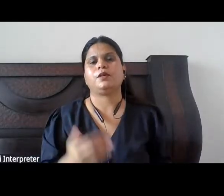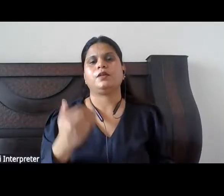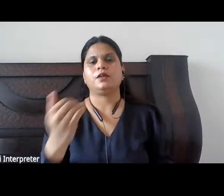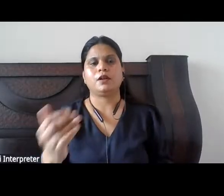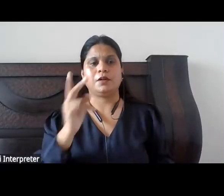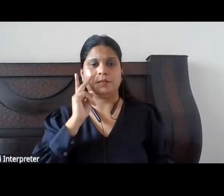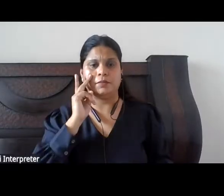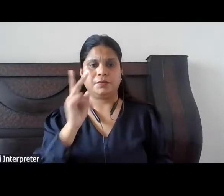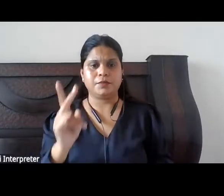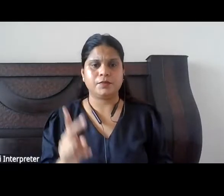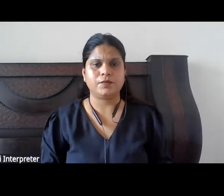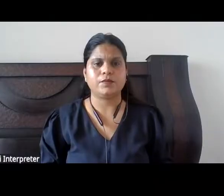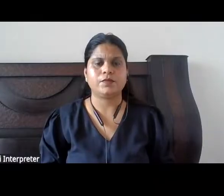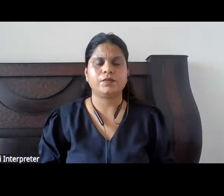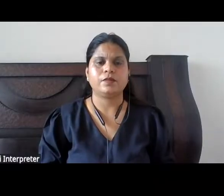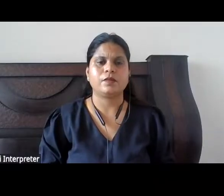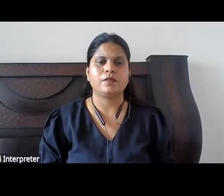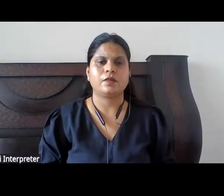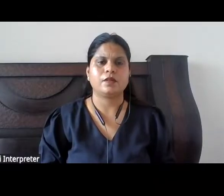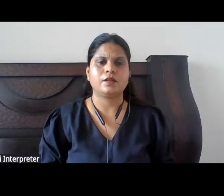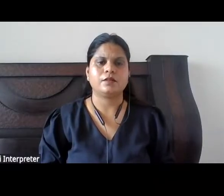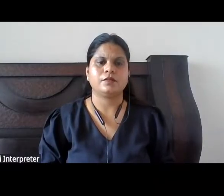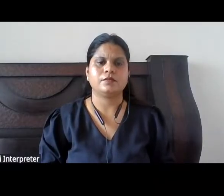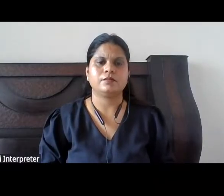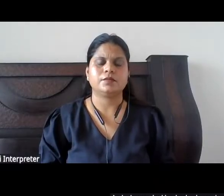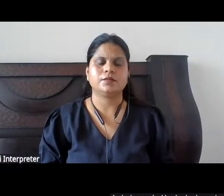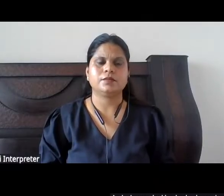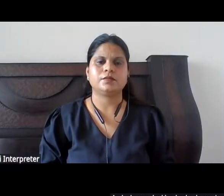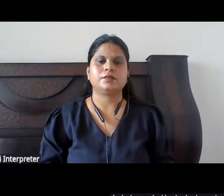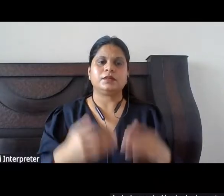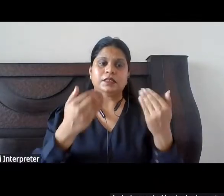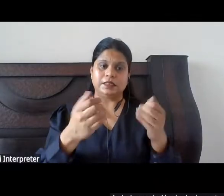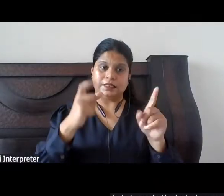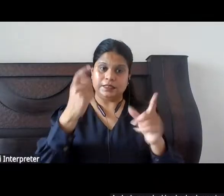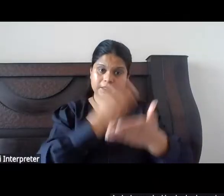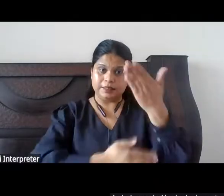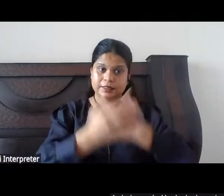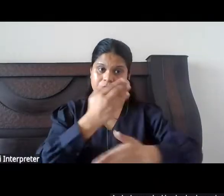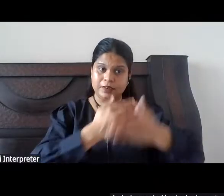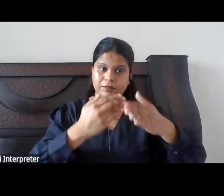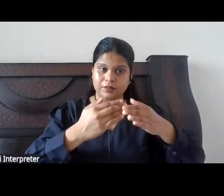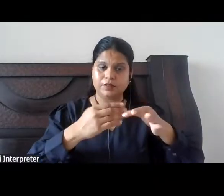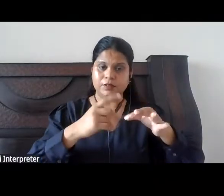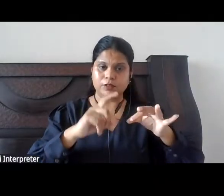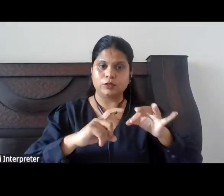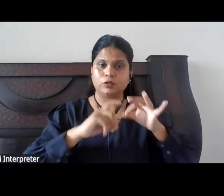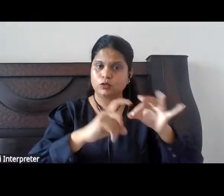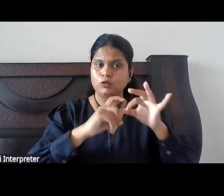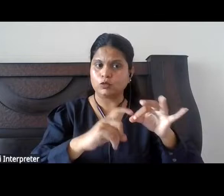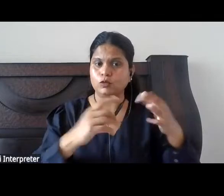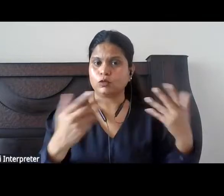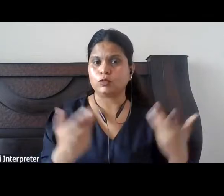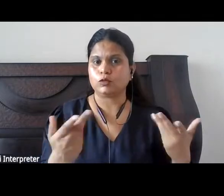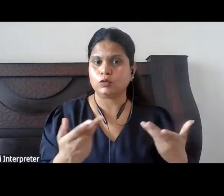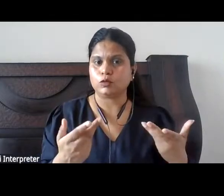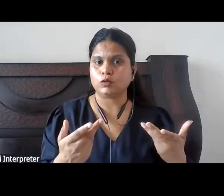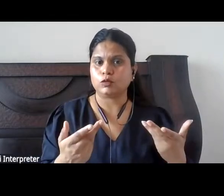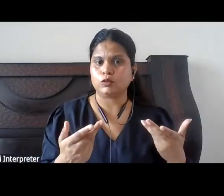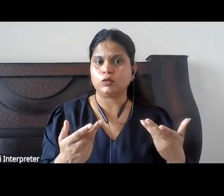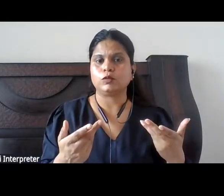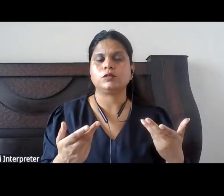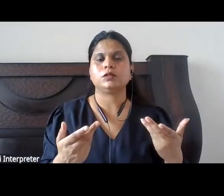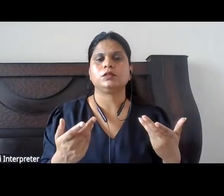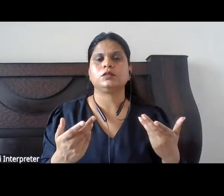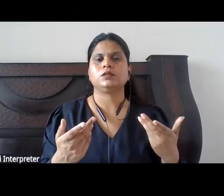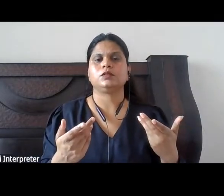the enumerators were trained to ask for disability questions. And as Rama said, the question came up and all that.